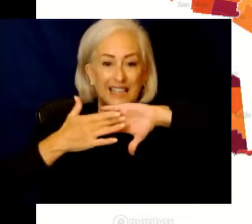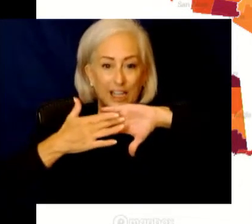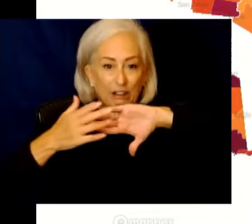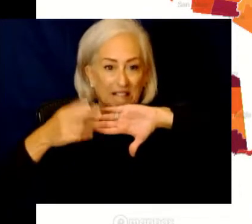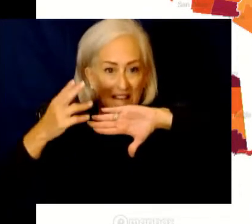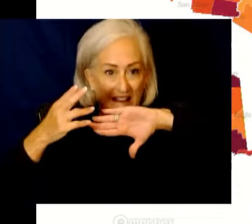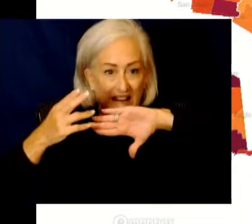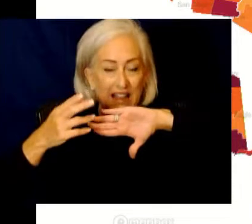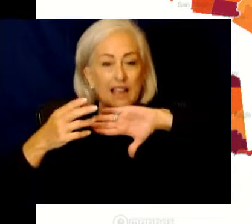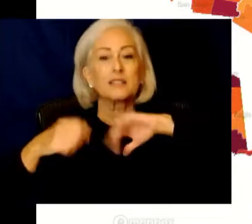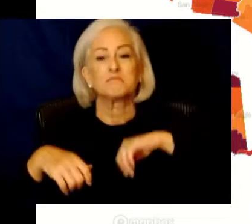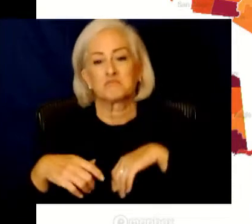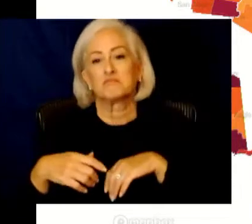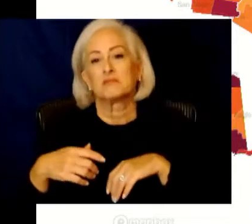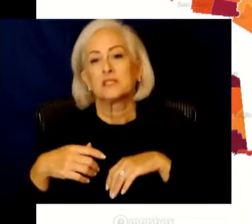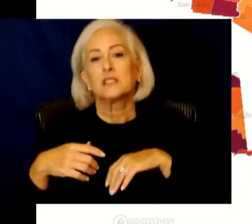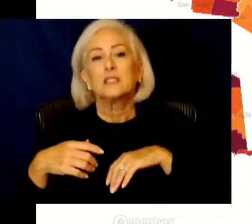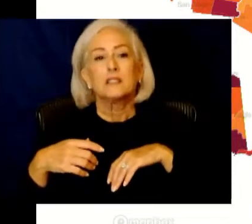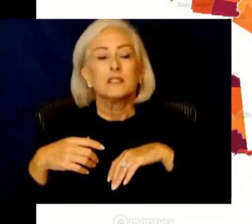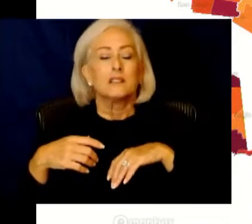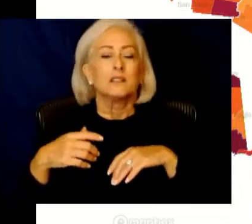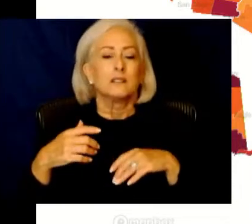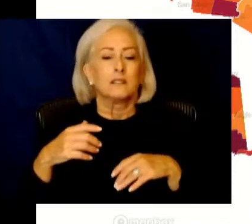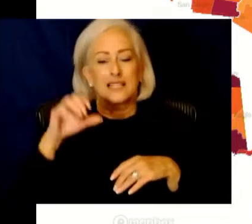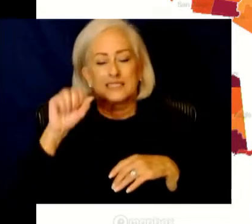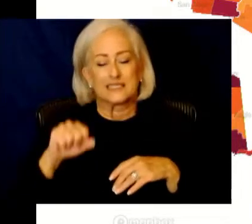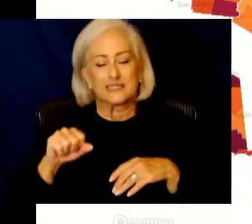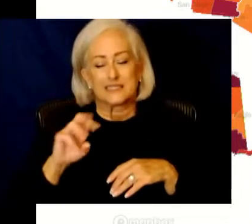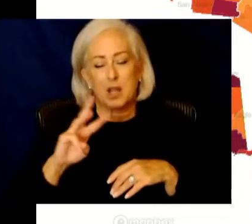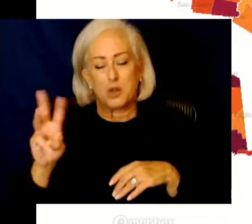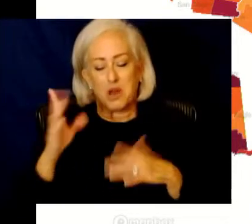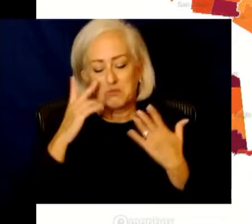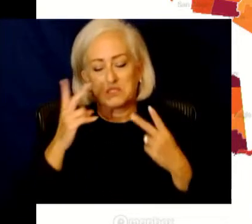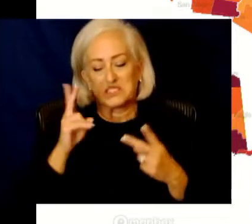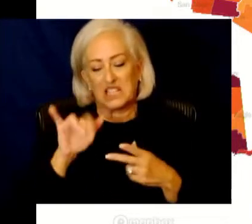U.S., and then kind of over there in the southwest. So we're